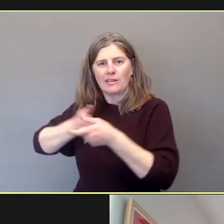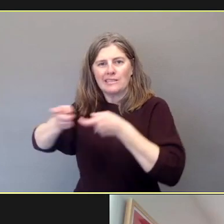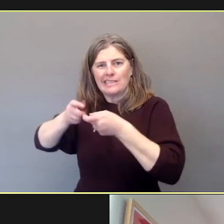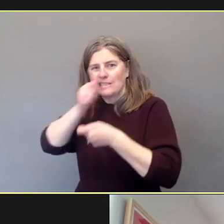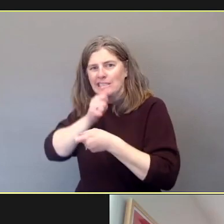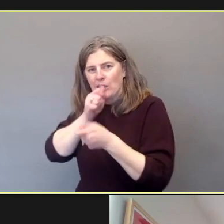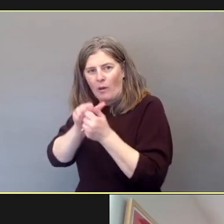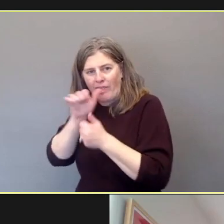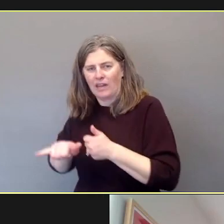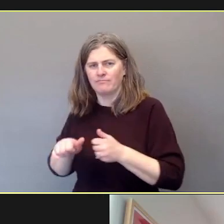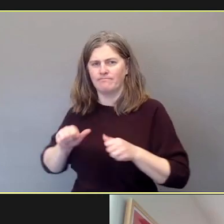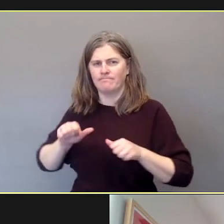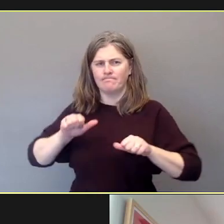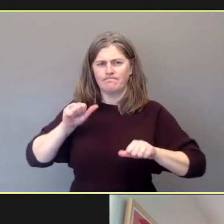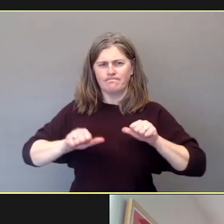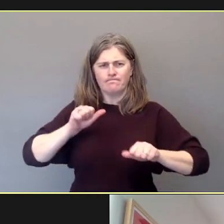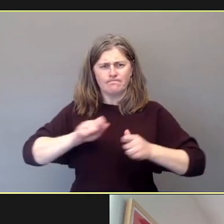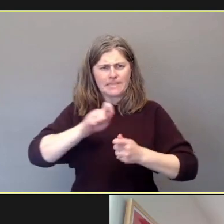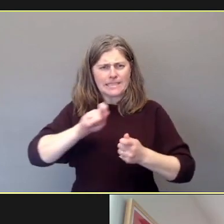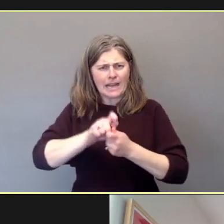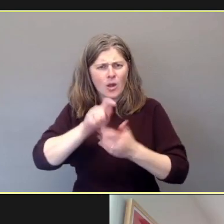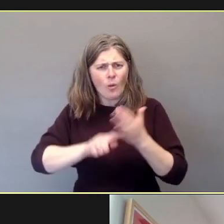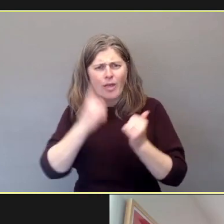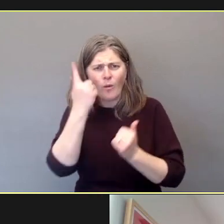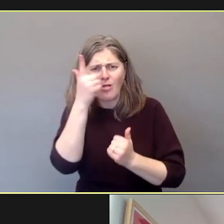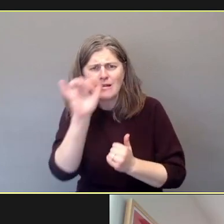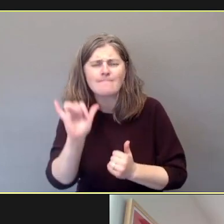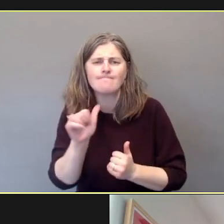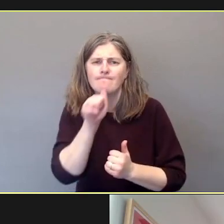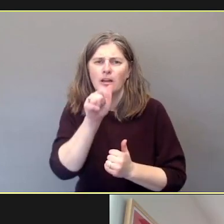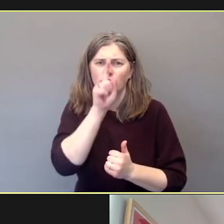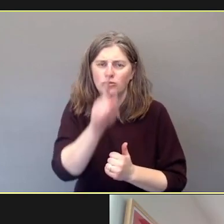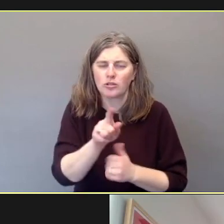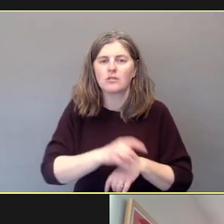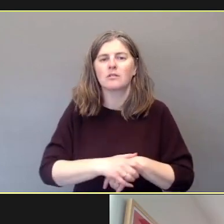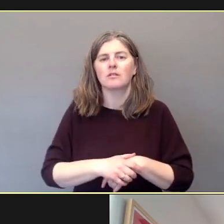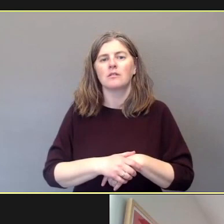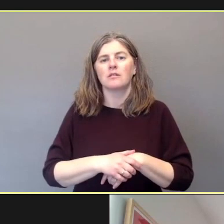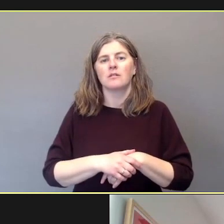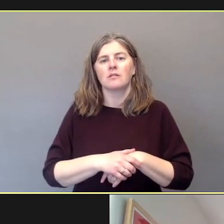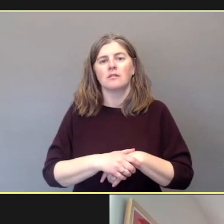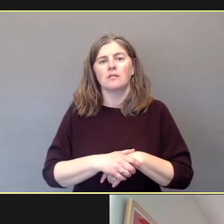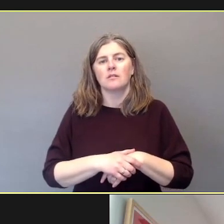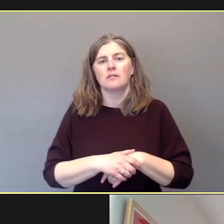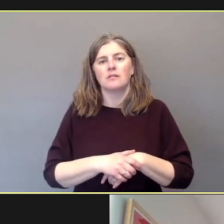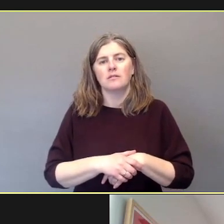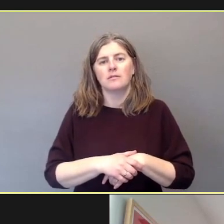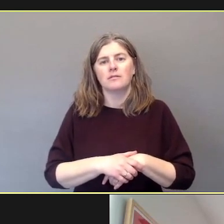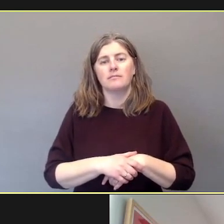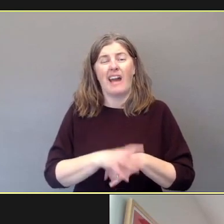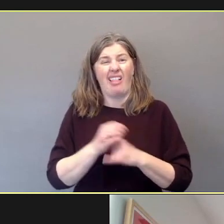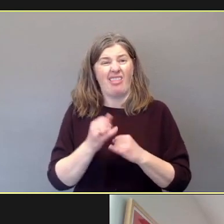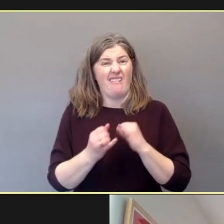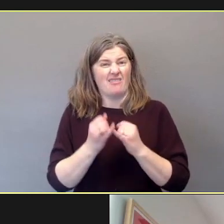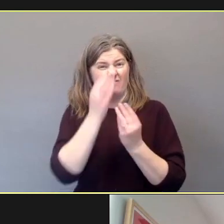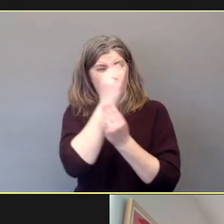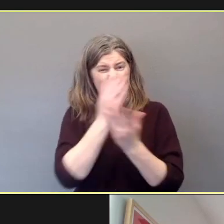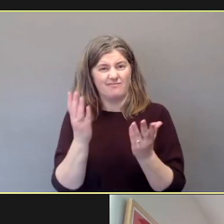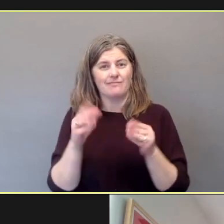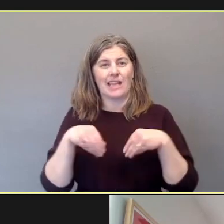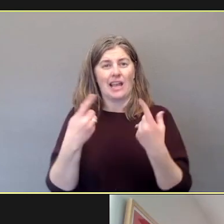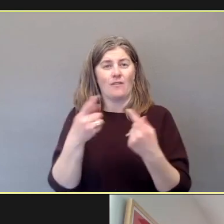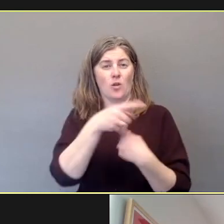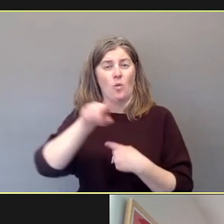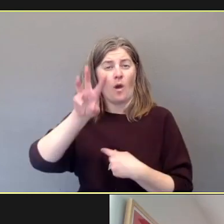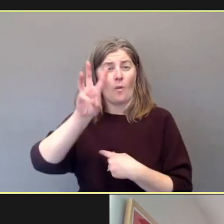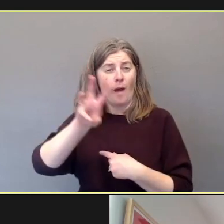sure yet what we'll be doing, but I think, and then the last thing is giving you all a website you